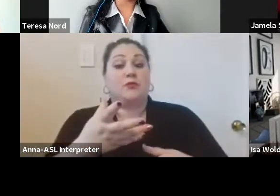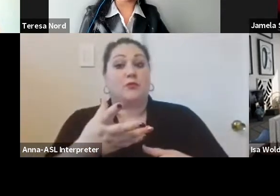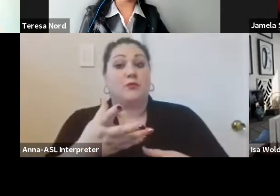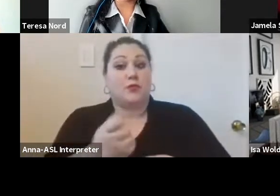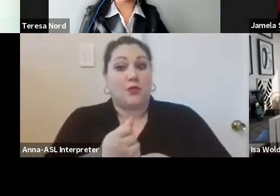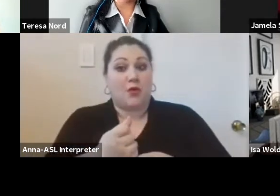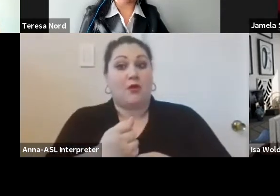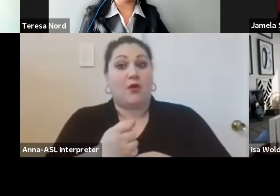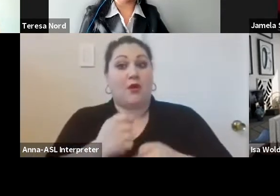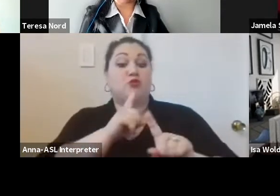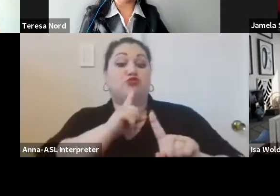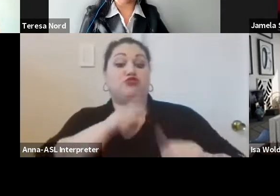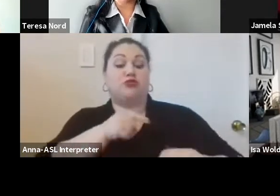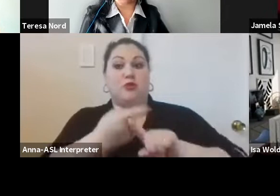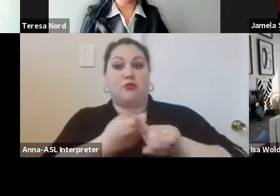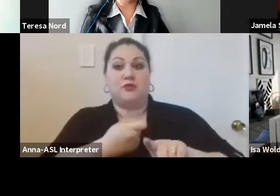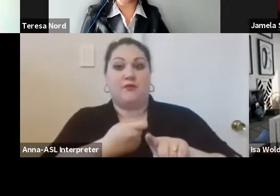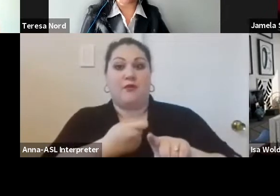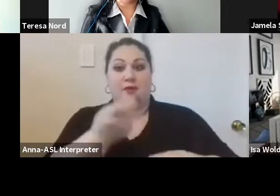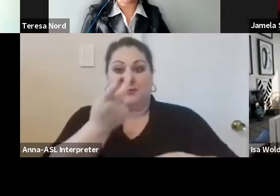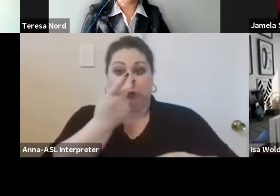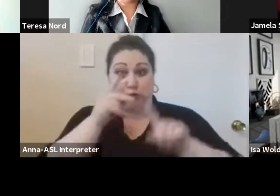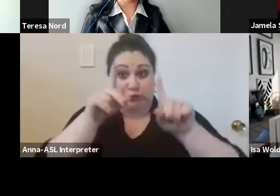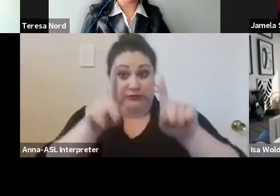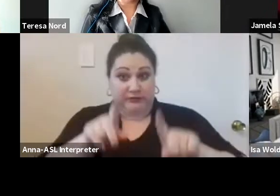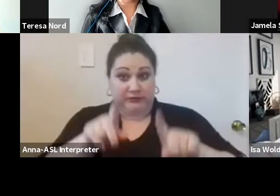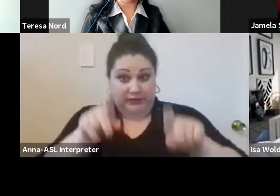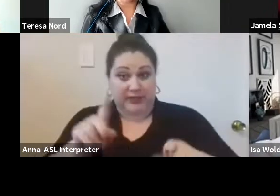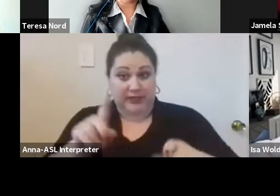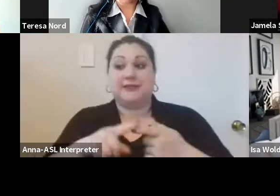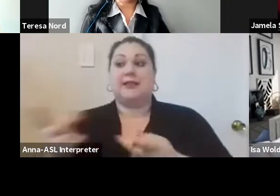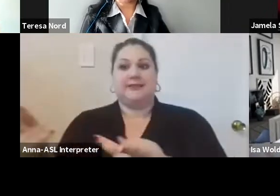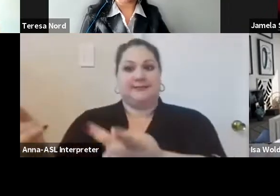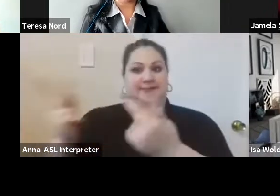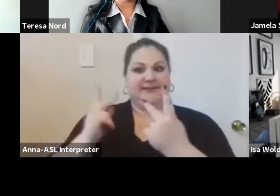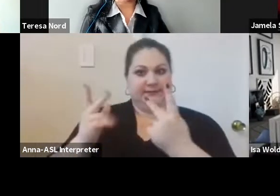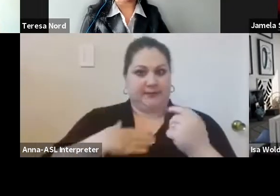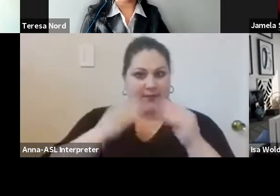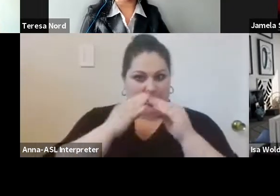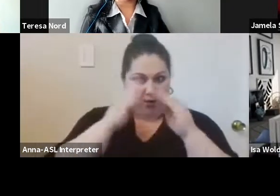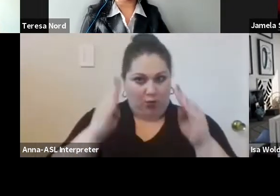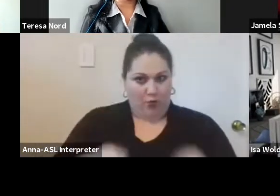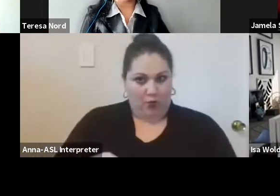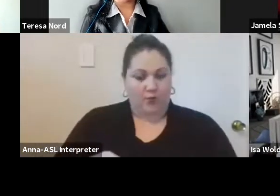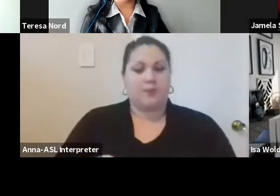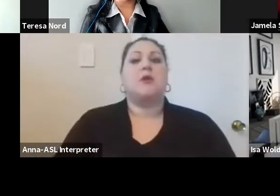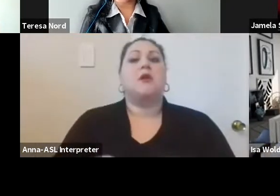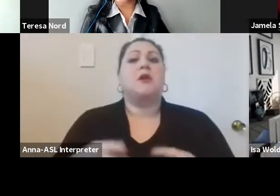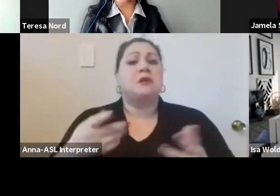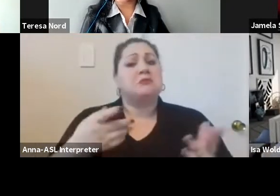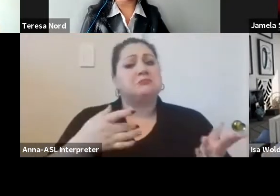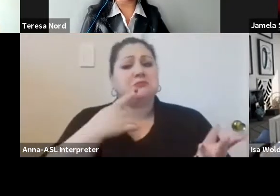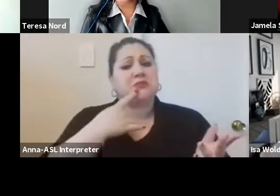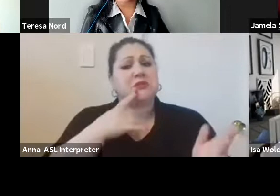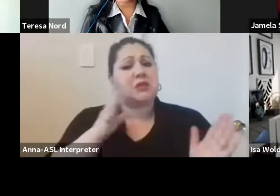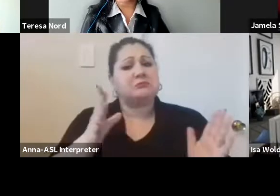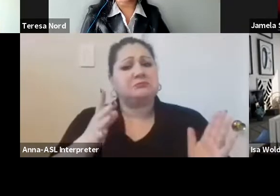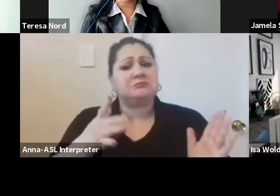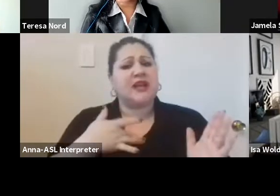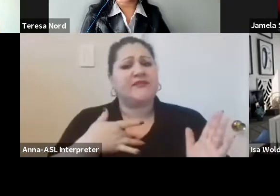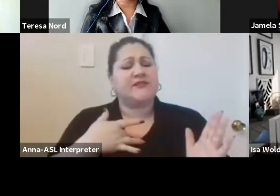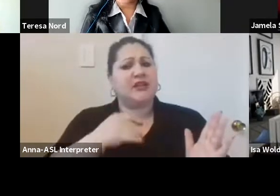couple days later, and then she came to visit me in my home. And she told me that she didn't feel that there was a need to remove my child from my care at that